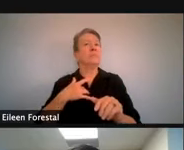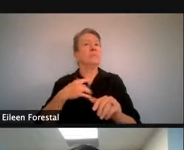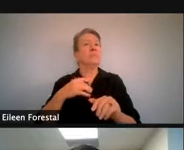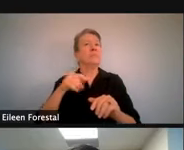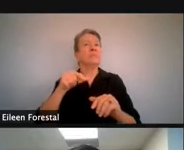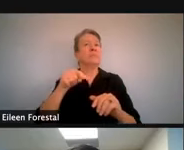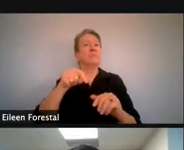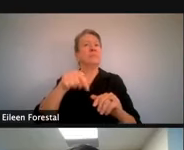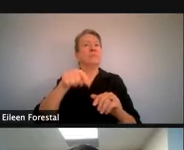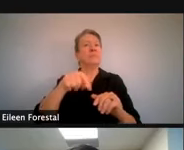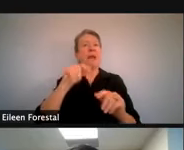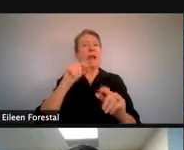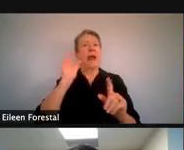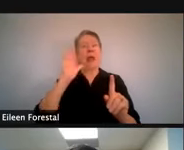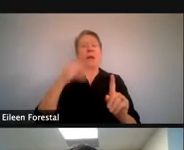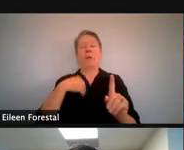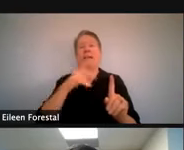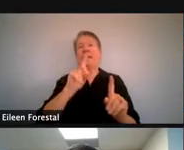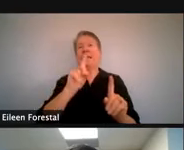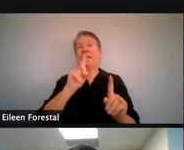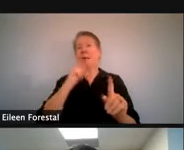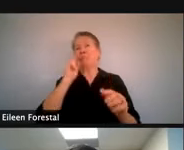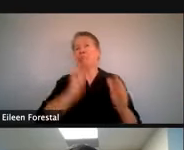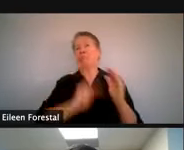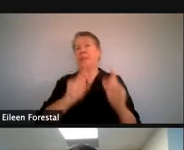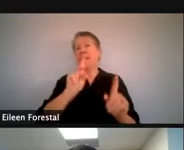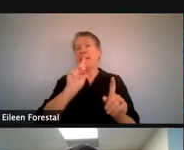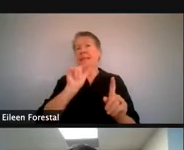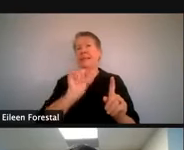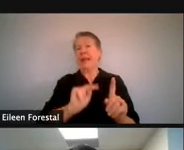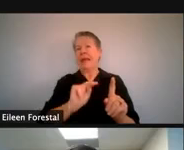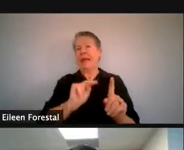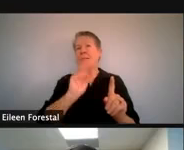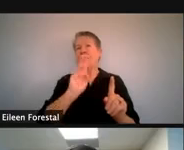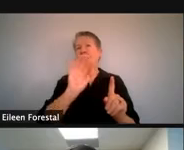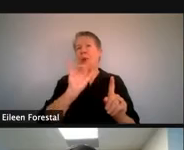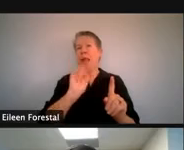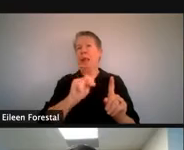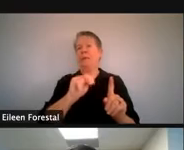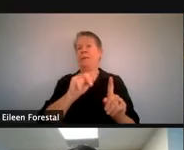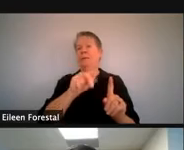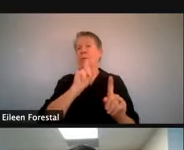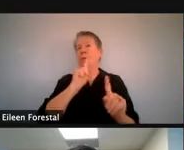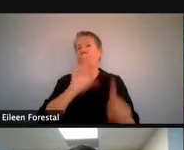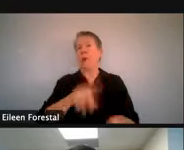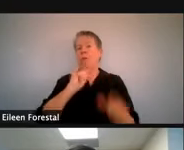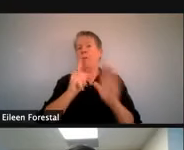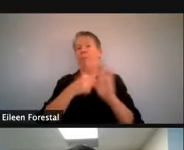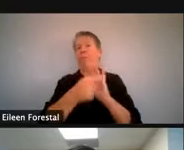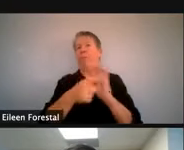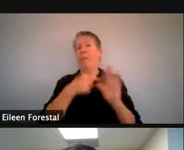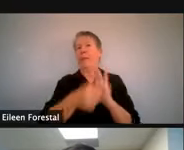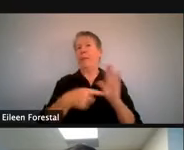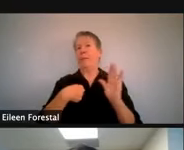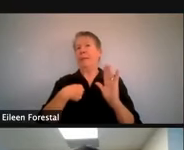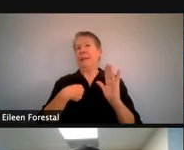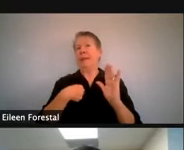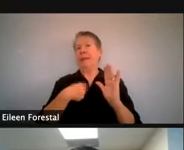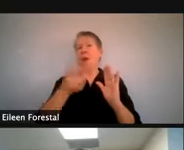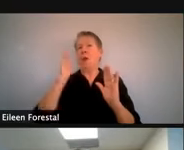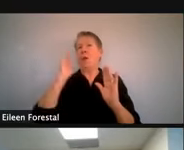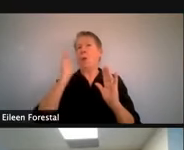directing today. He'll probably correct the record, but please do, Dan, and shoot me a note. But I think we're going to be virtual here for the foreseeable